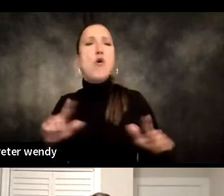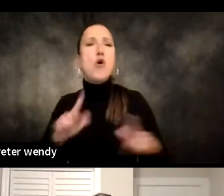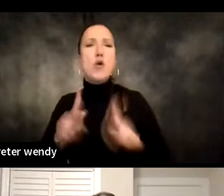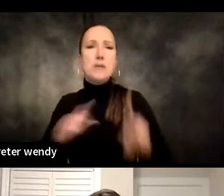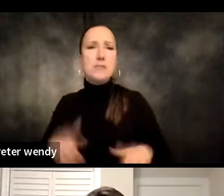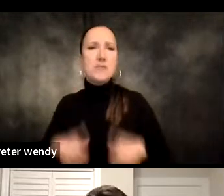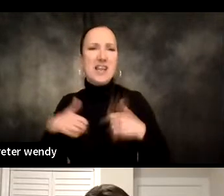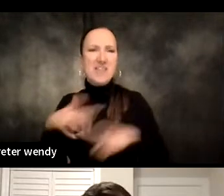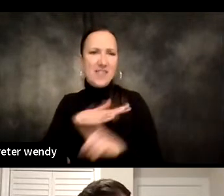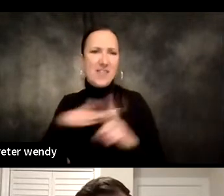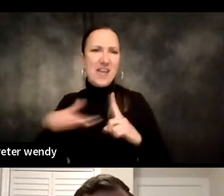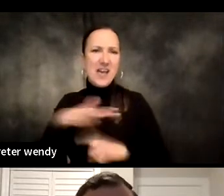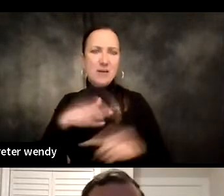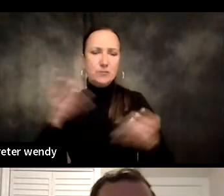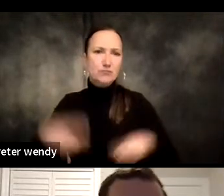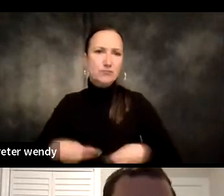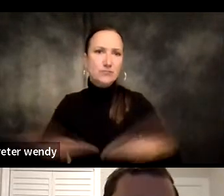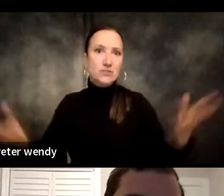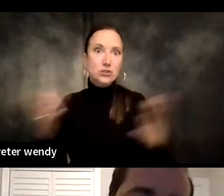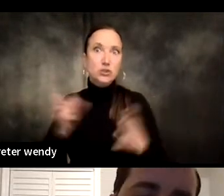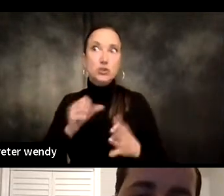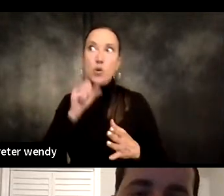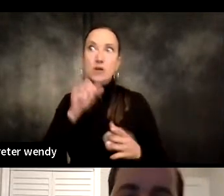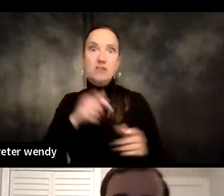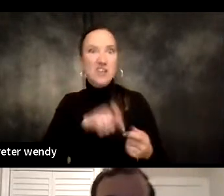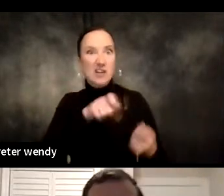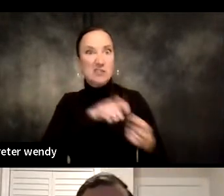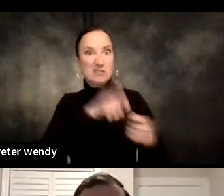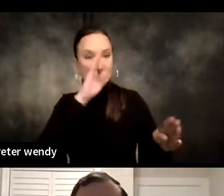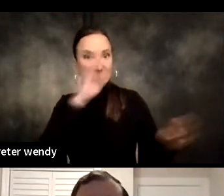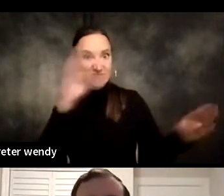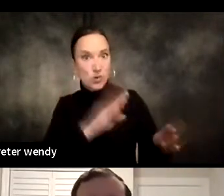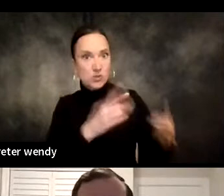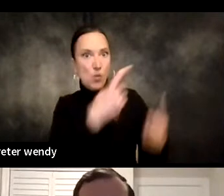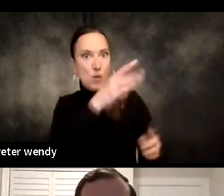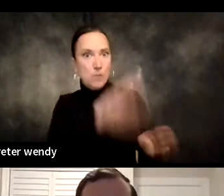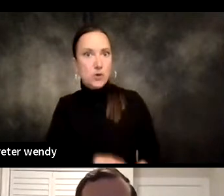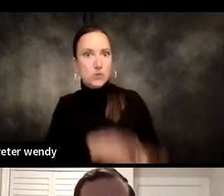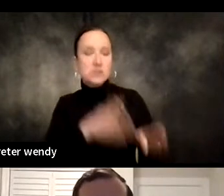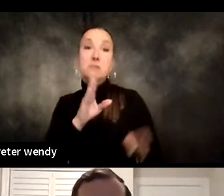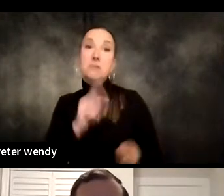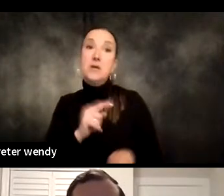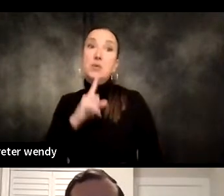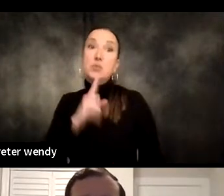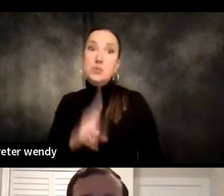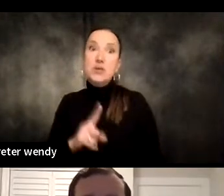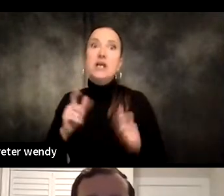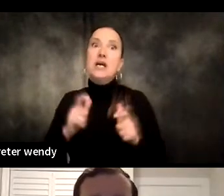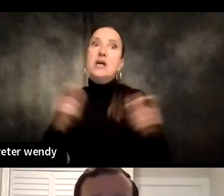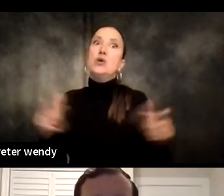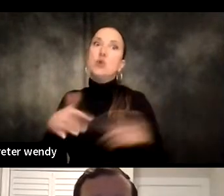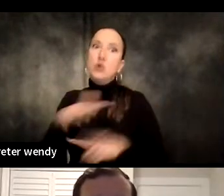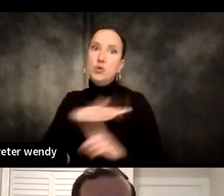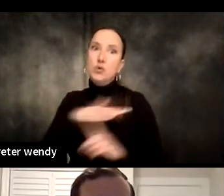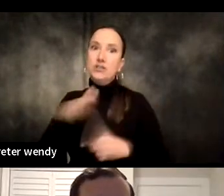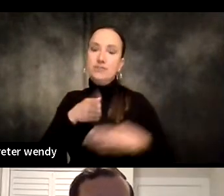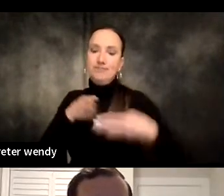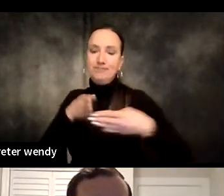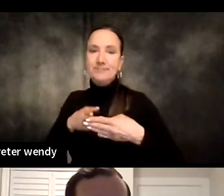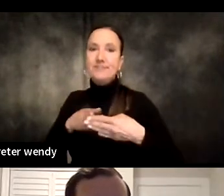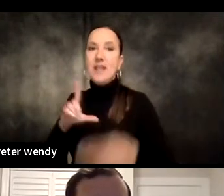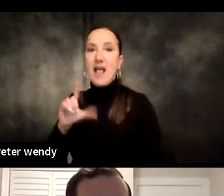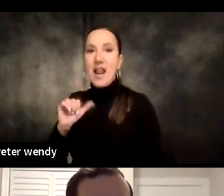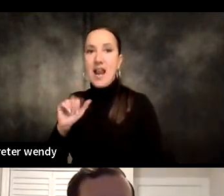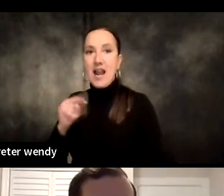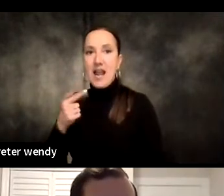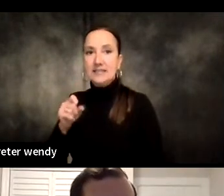we don't bring any undue attention to certain people. But there is a huge domestic violence problem in Langston and Carver and Langston Terrace, no